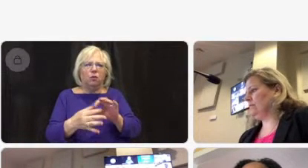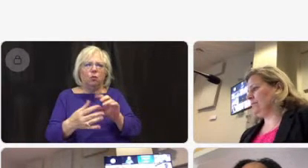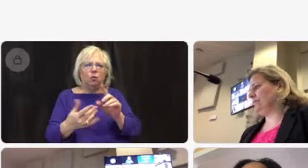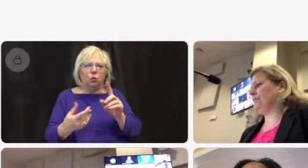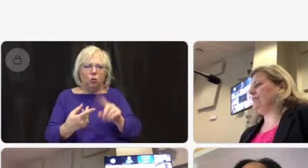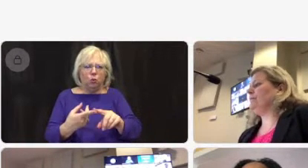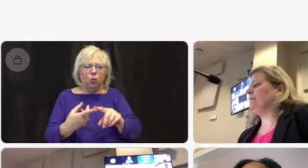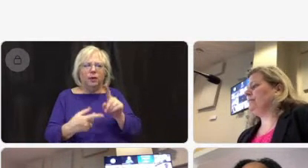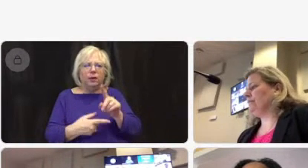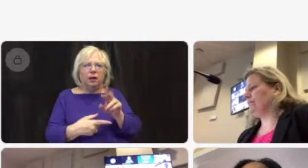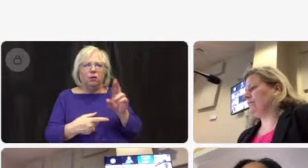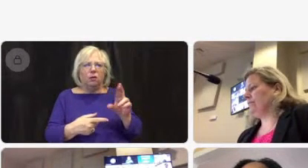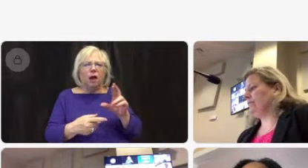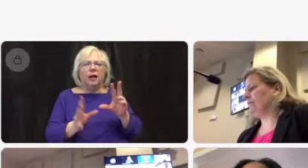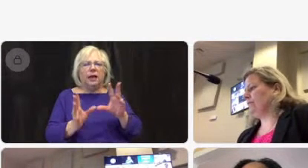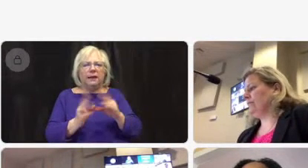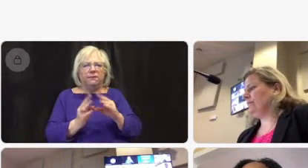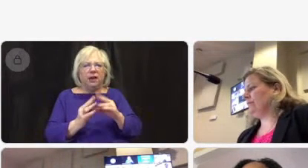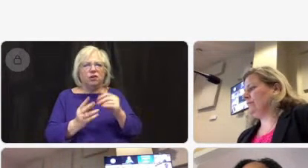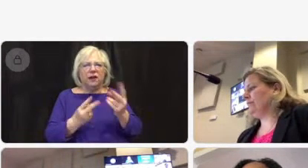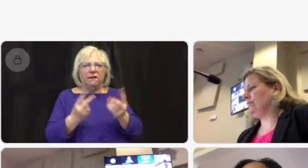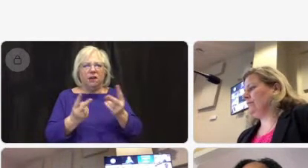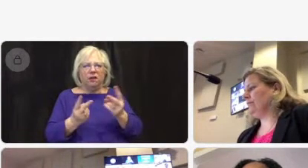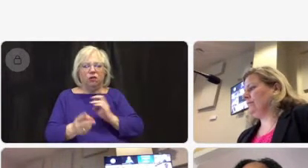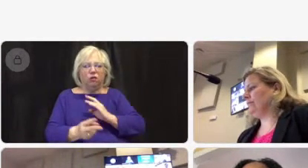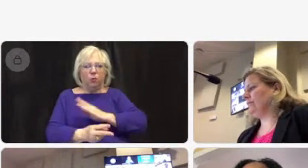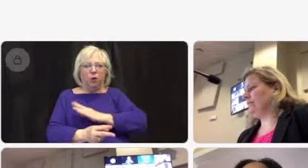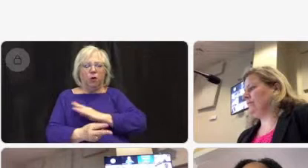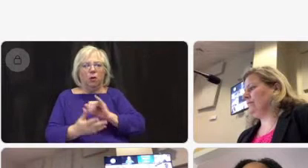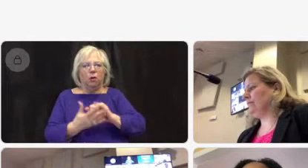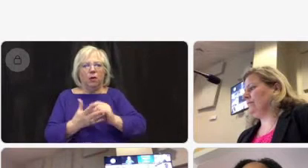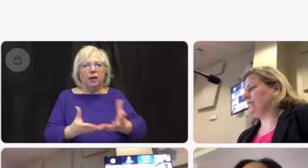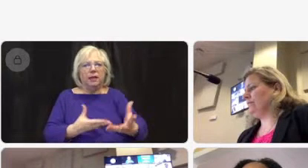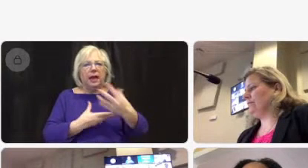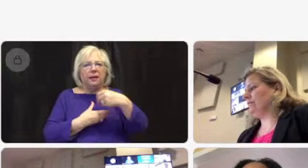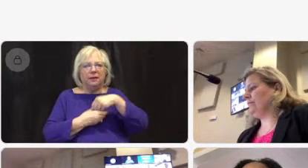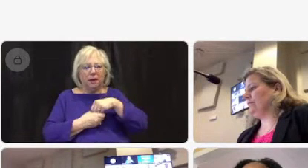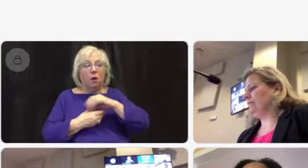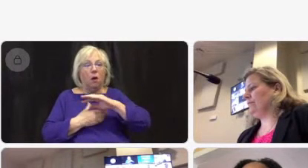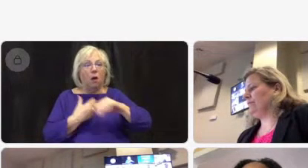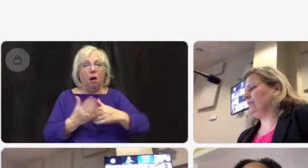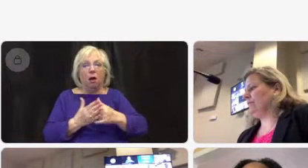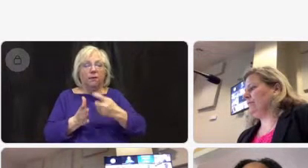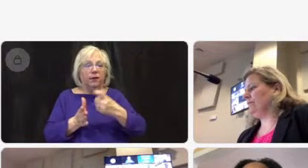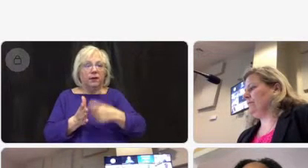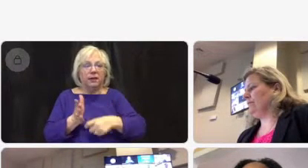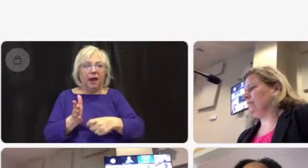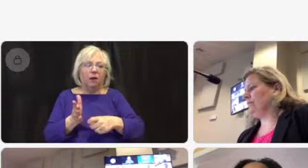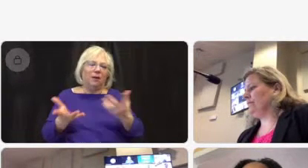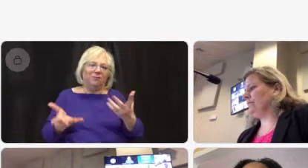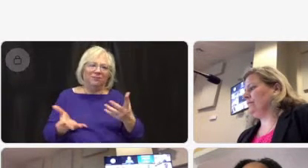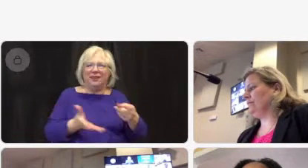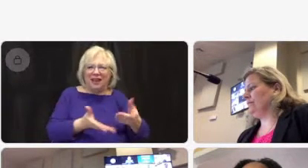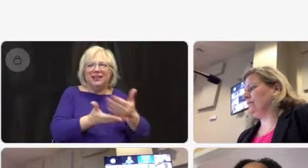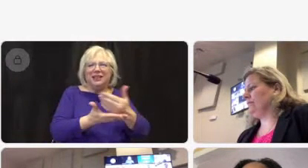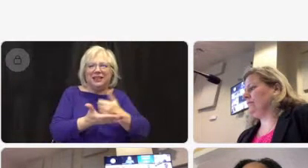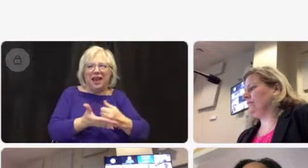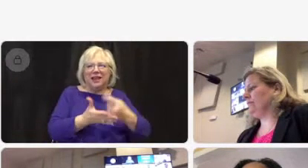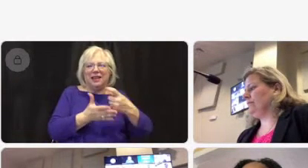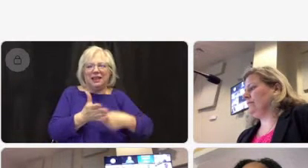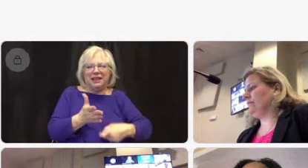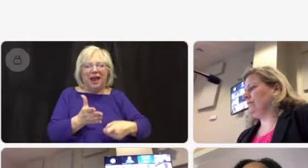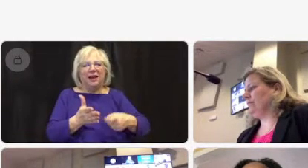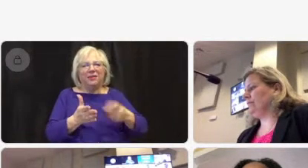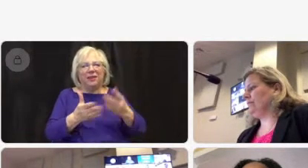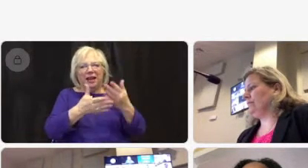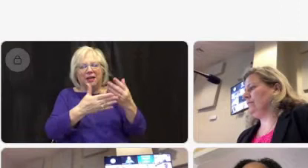the Little Rock Convention and Visitors Bureau, which takes in all of the tax. Well, they kind of collect that tax and kind of get